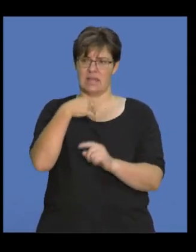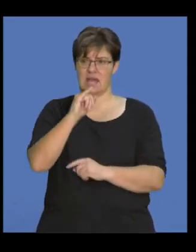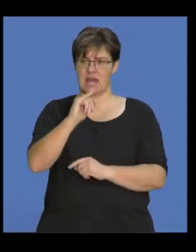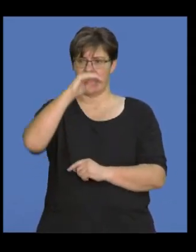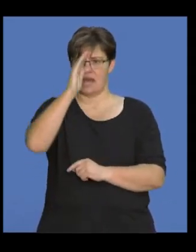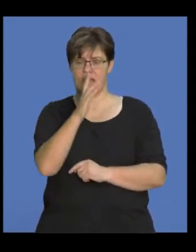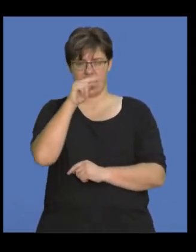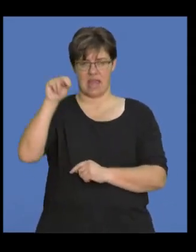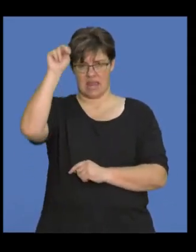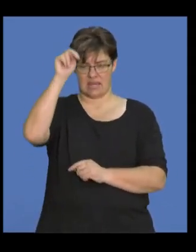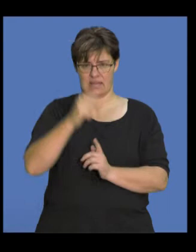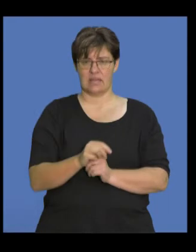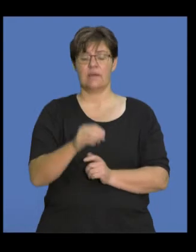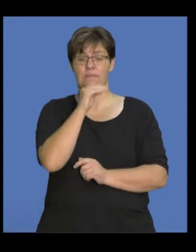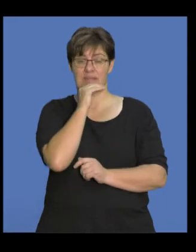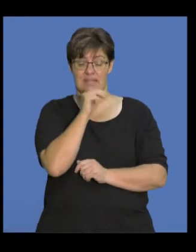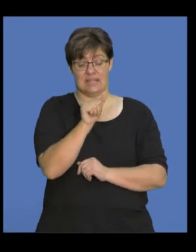is